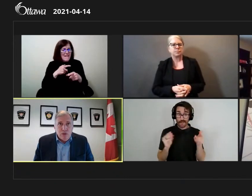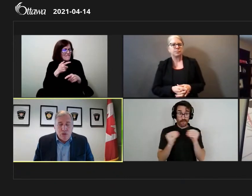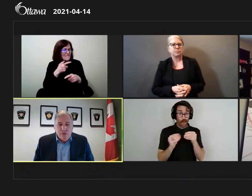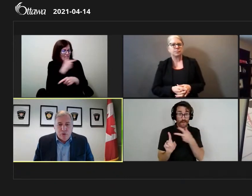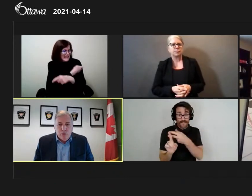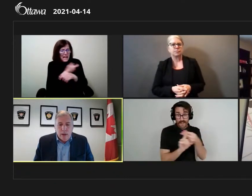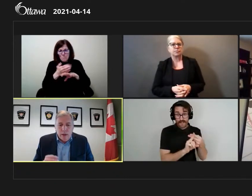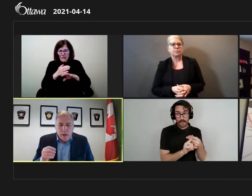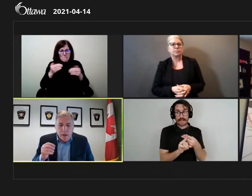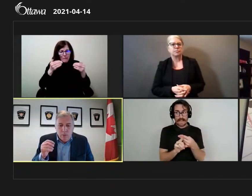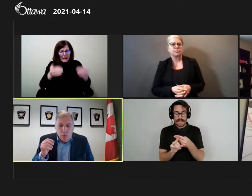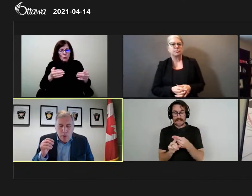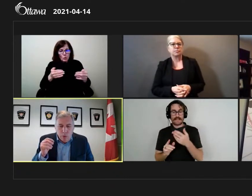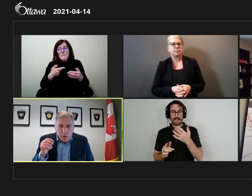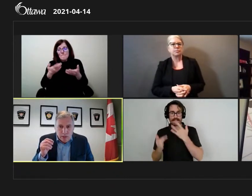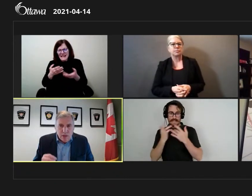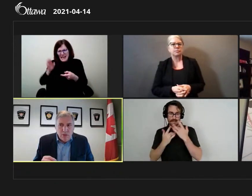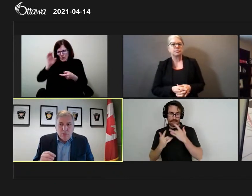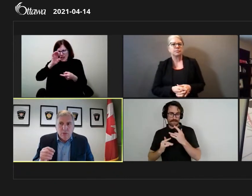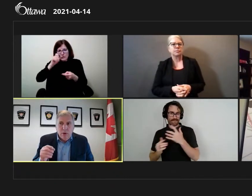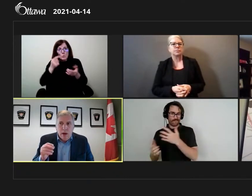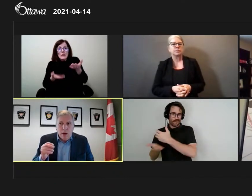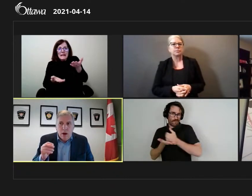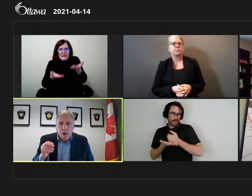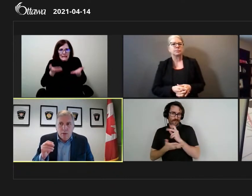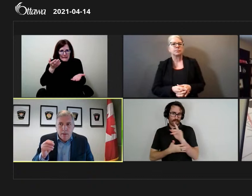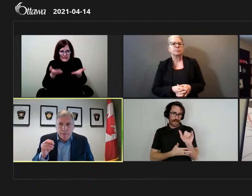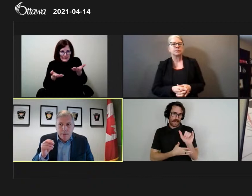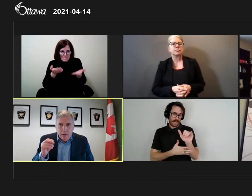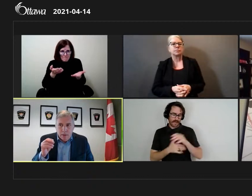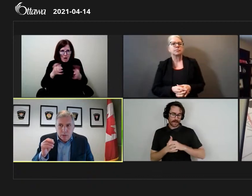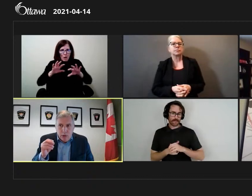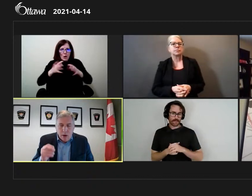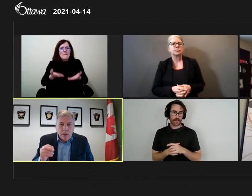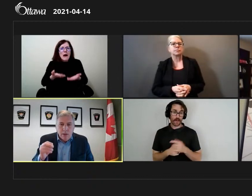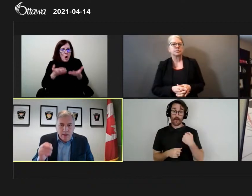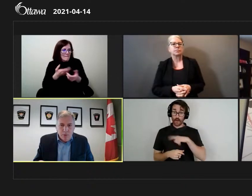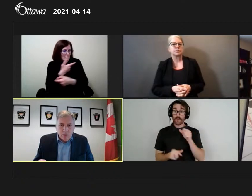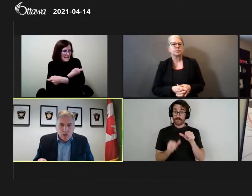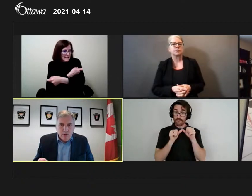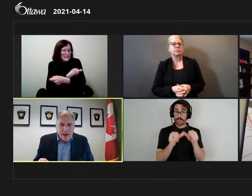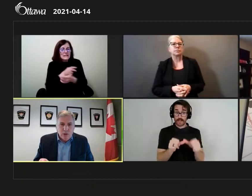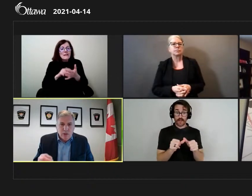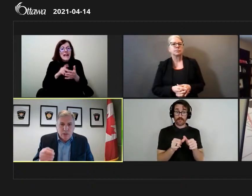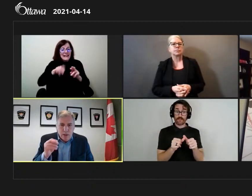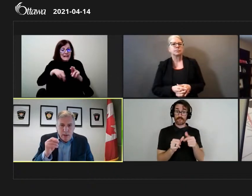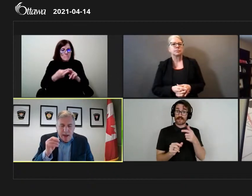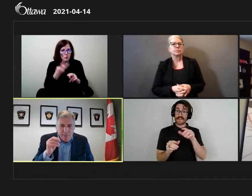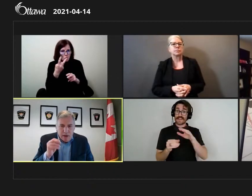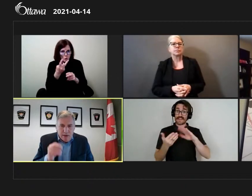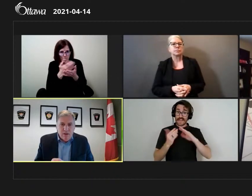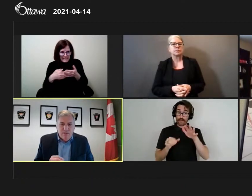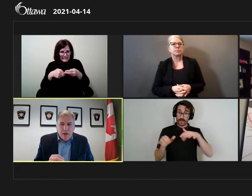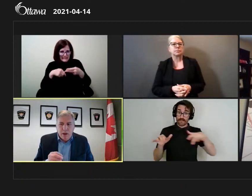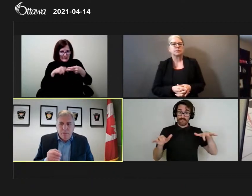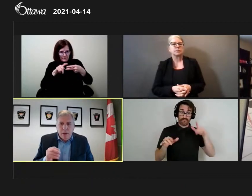I think twofold, we will continue our targeted neighborhood strategies that have been identified by public health